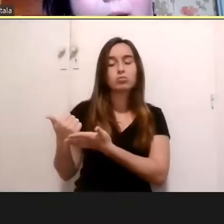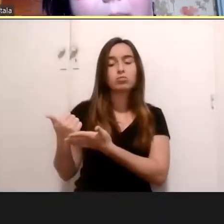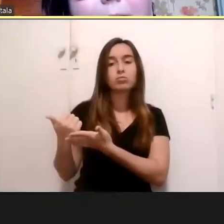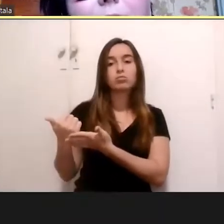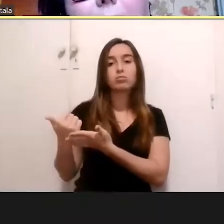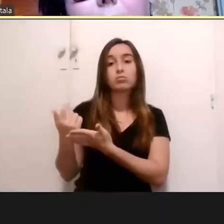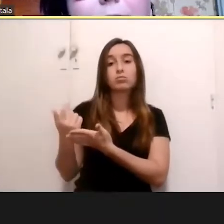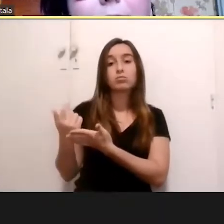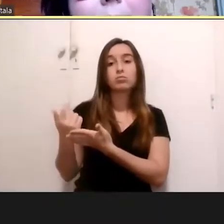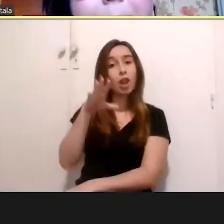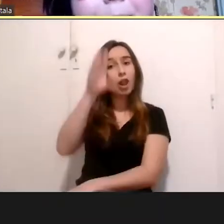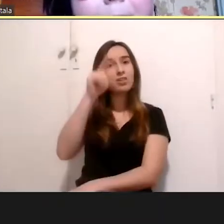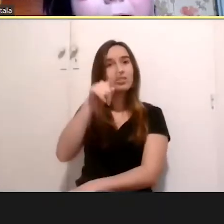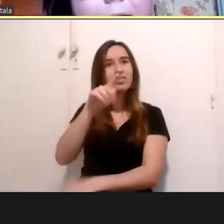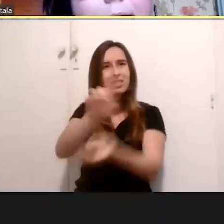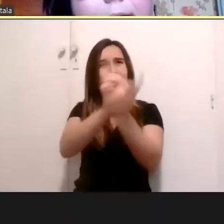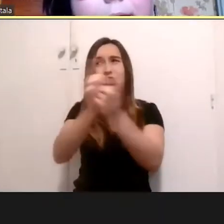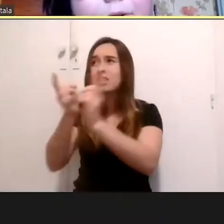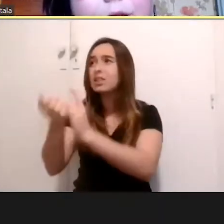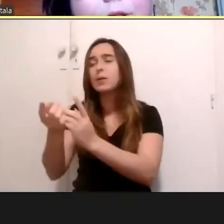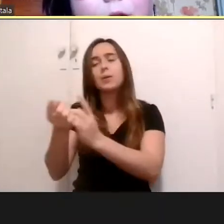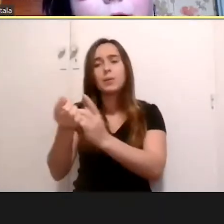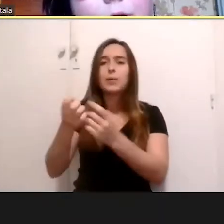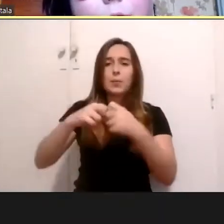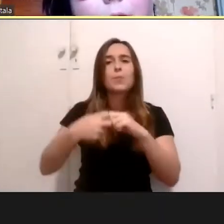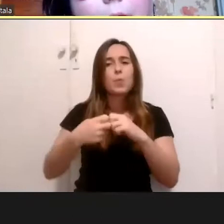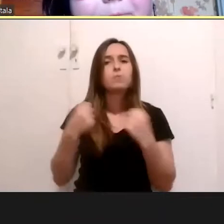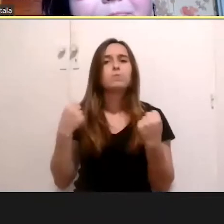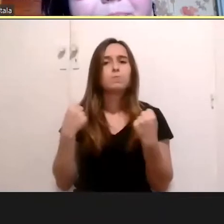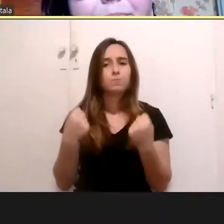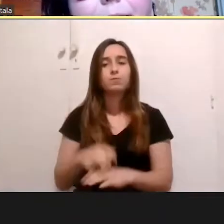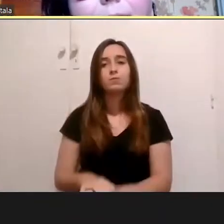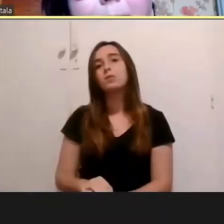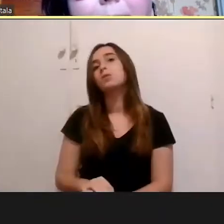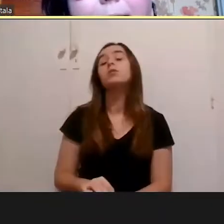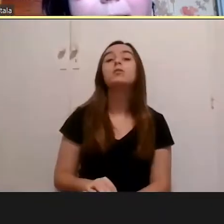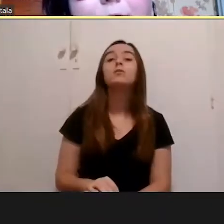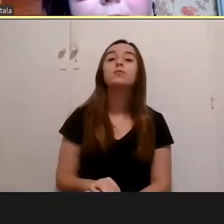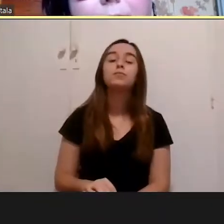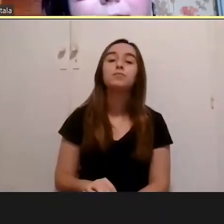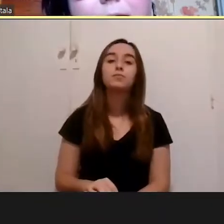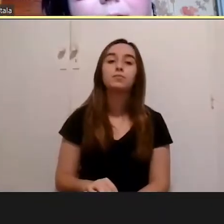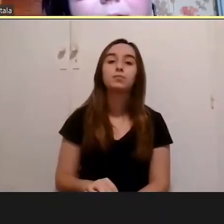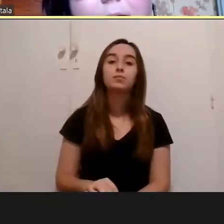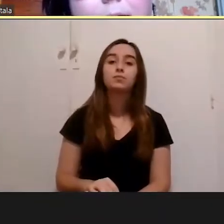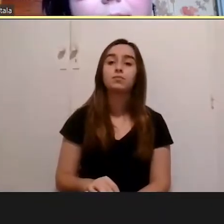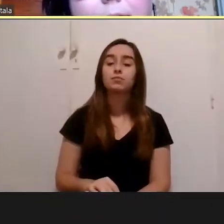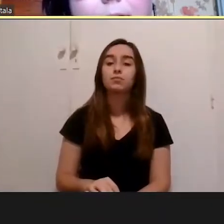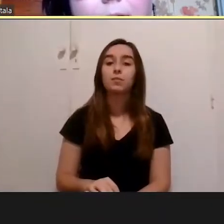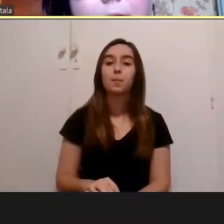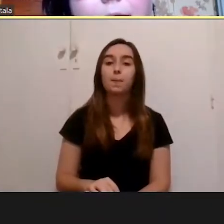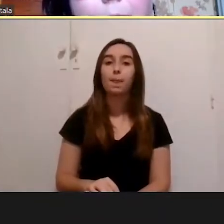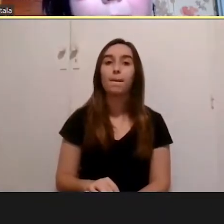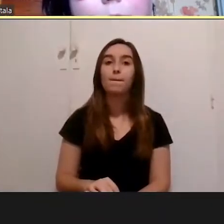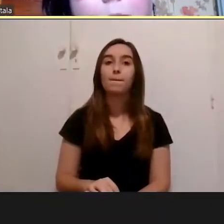big challenge. And there is also a big challenge